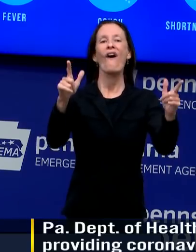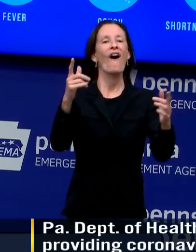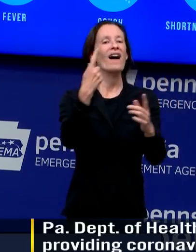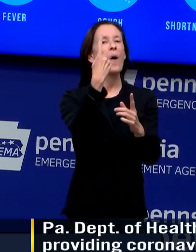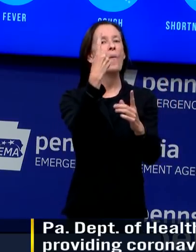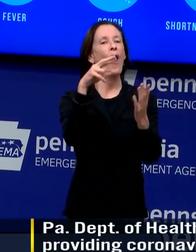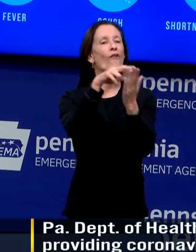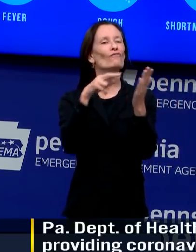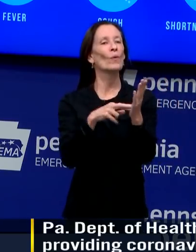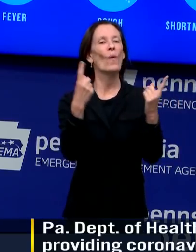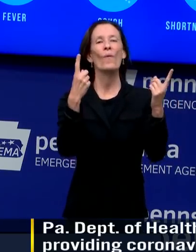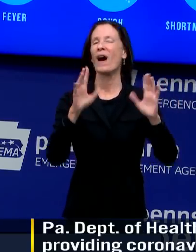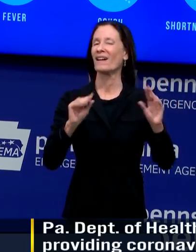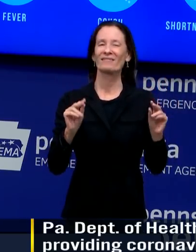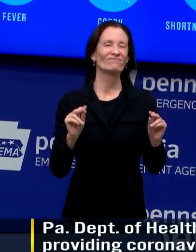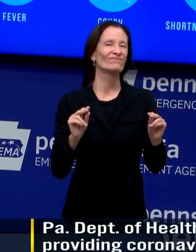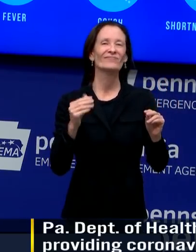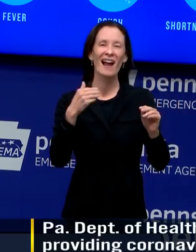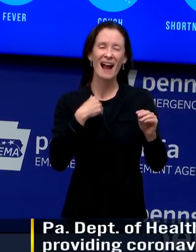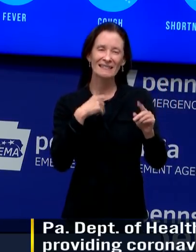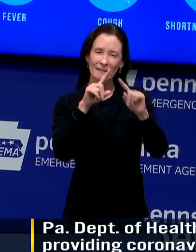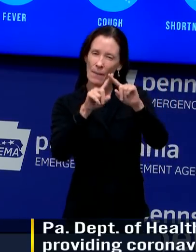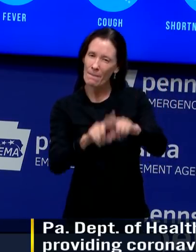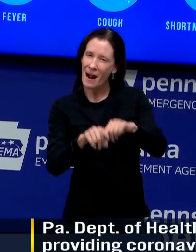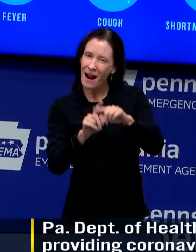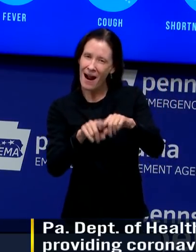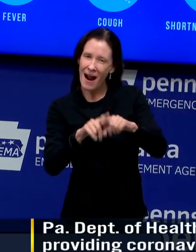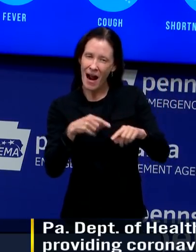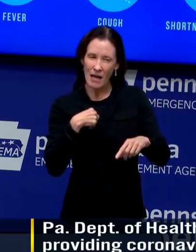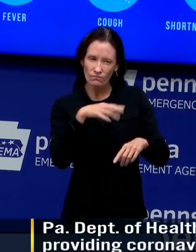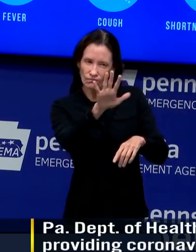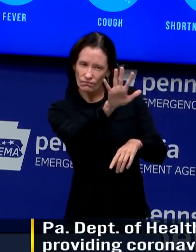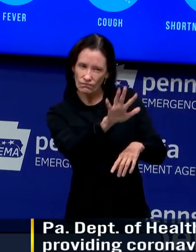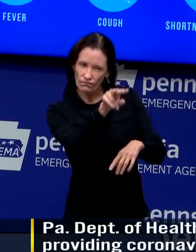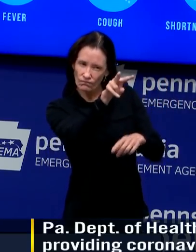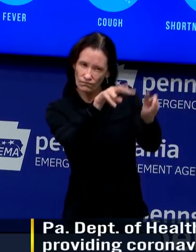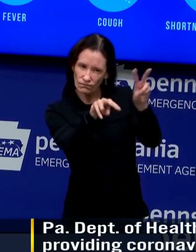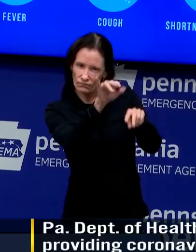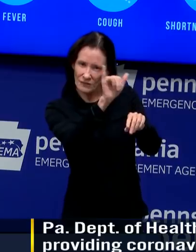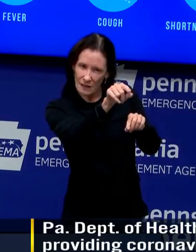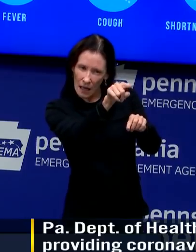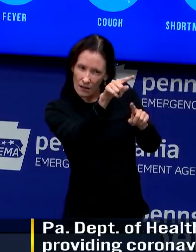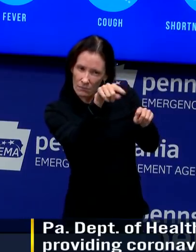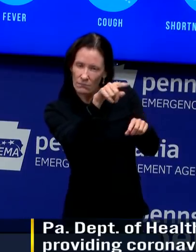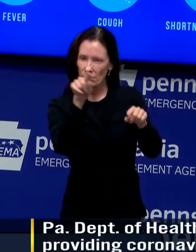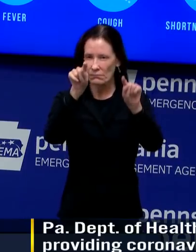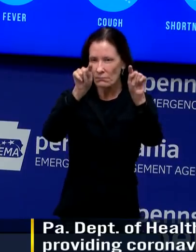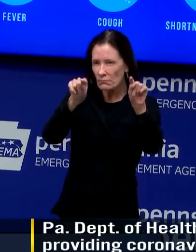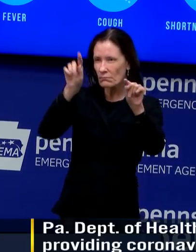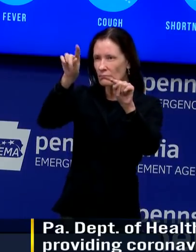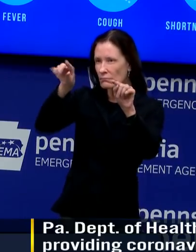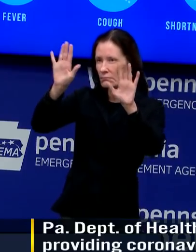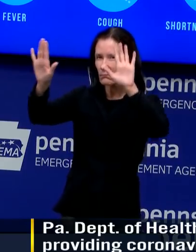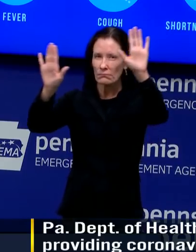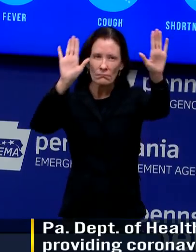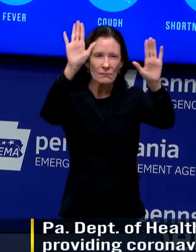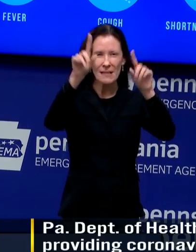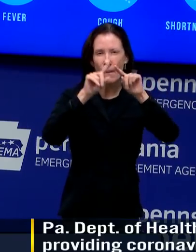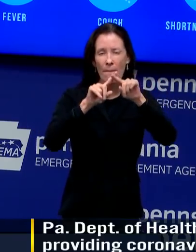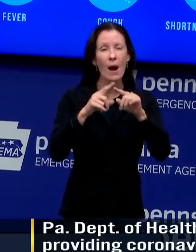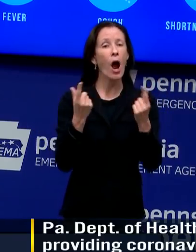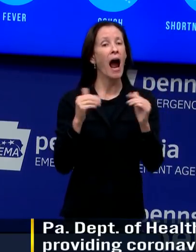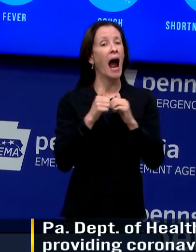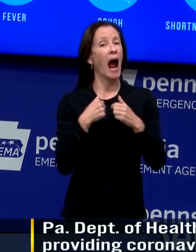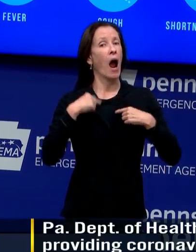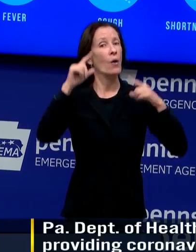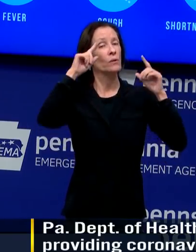outbreaks. First, we will use metrics set by the Department of Health. The initial benchmark we're setting is for the population